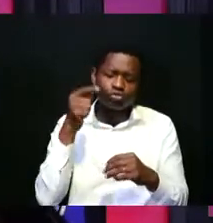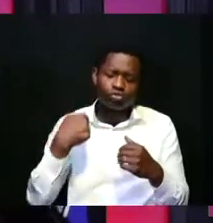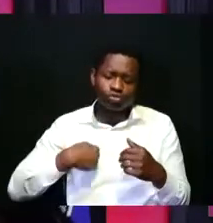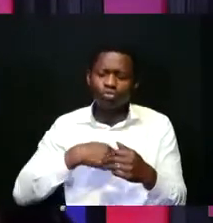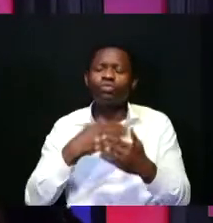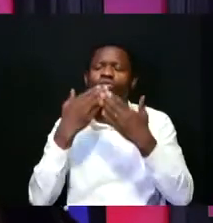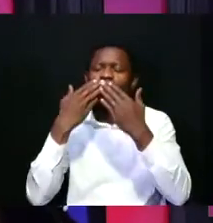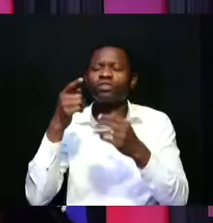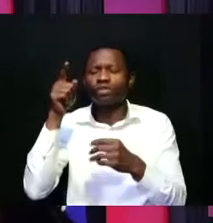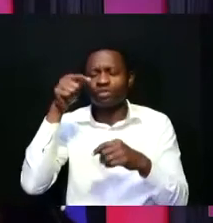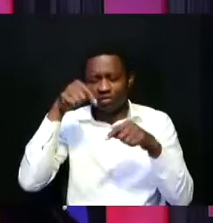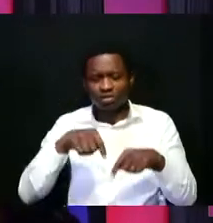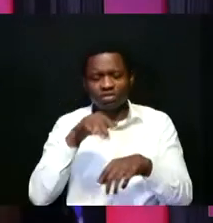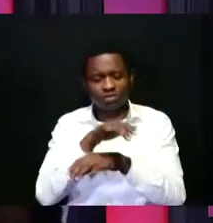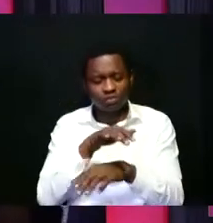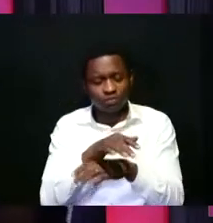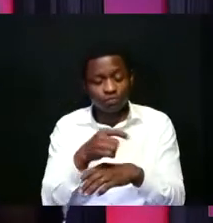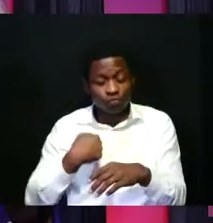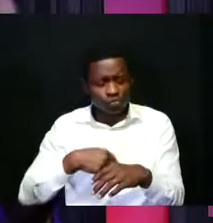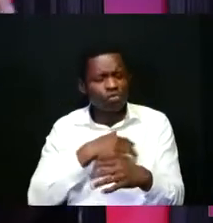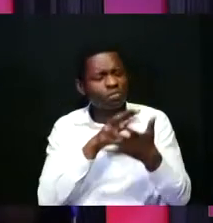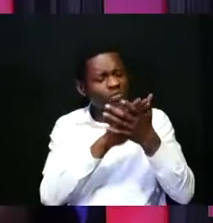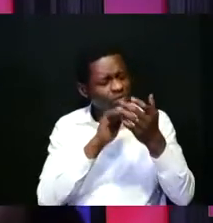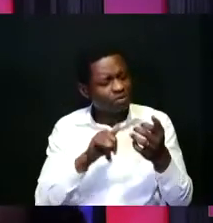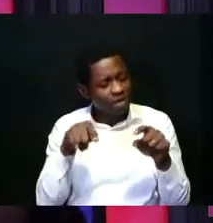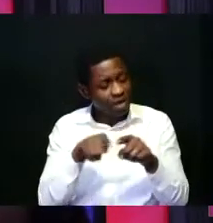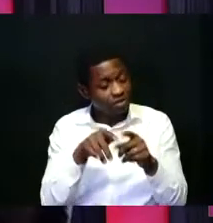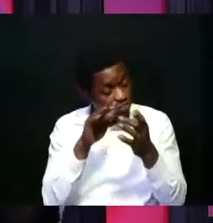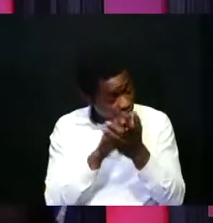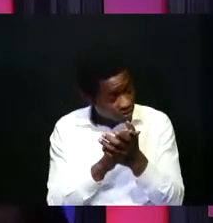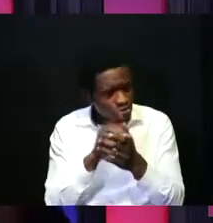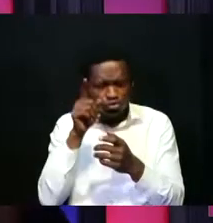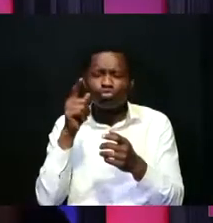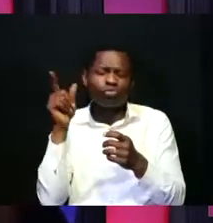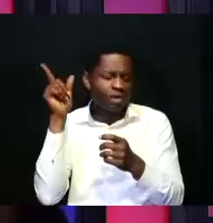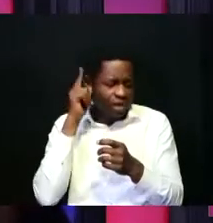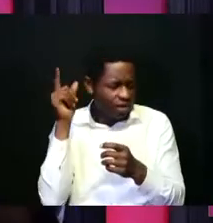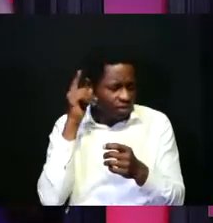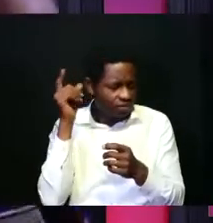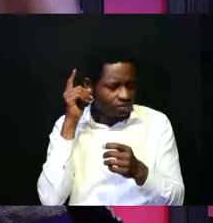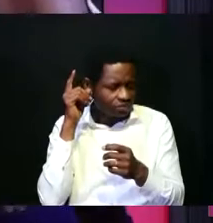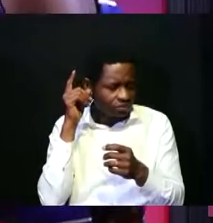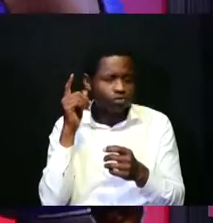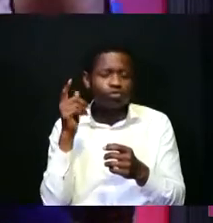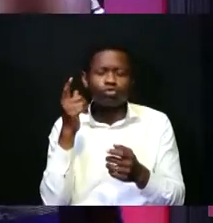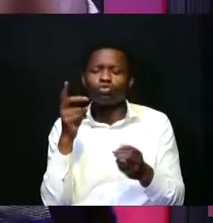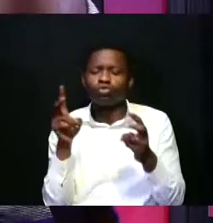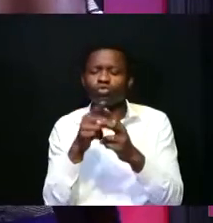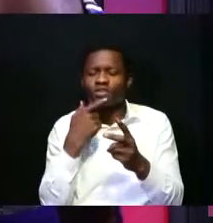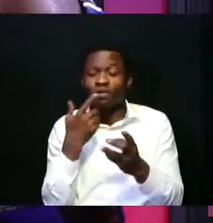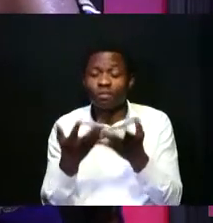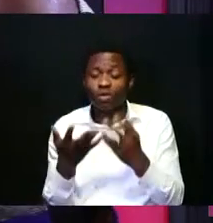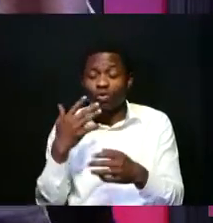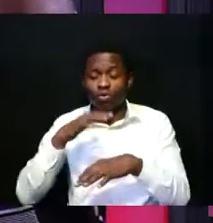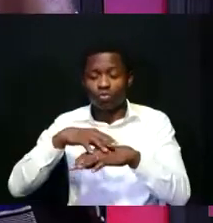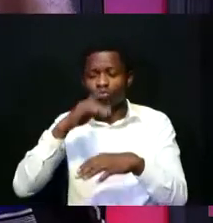you tonight. We believe that as we have prayed, you have heard us. And so we say, may all glory